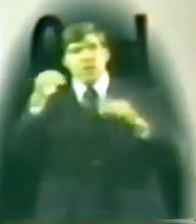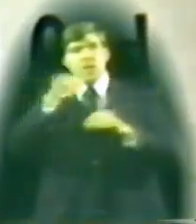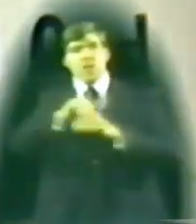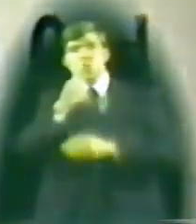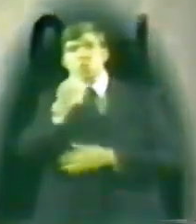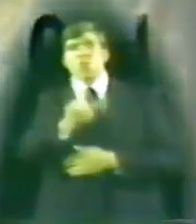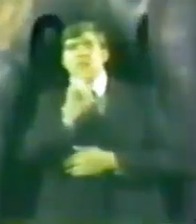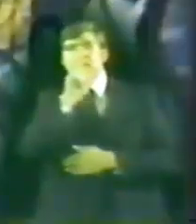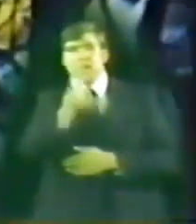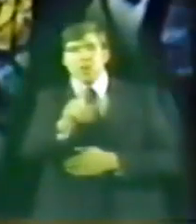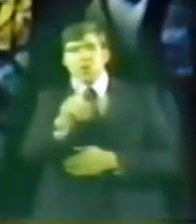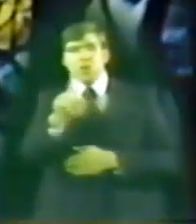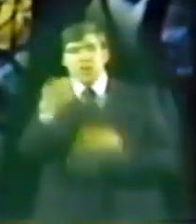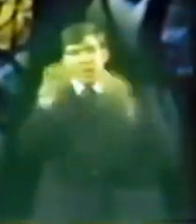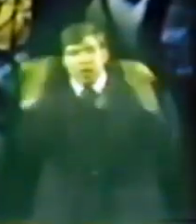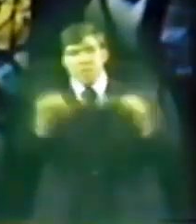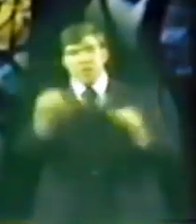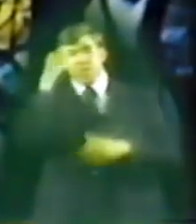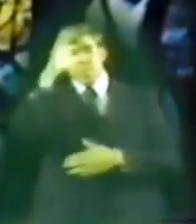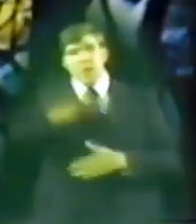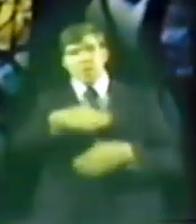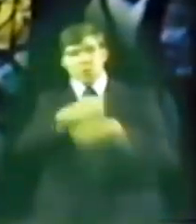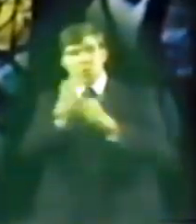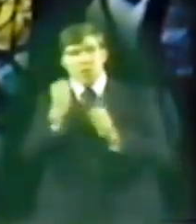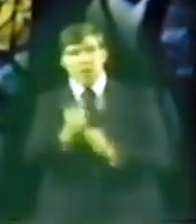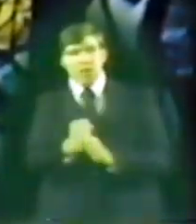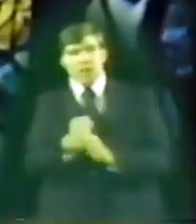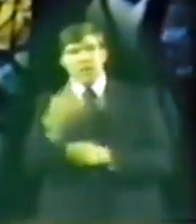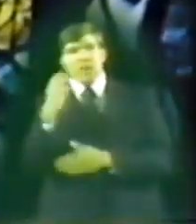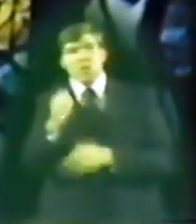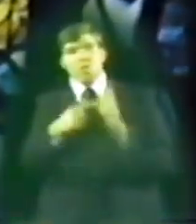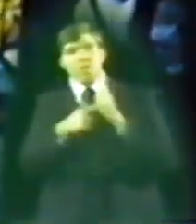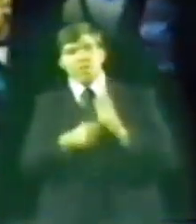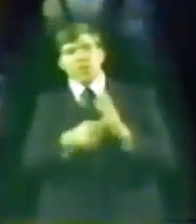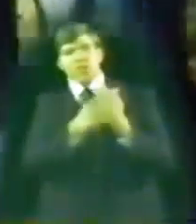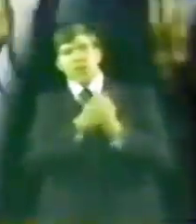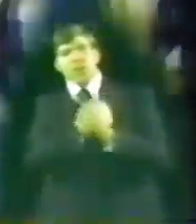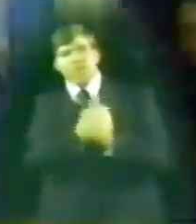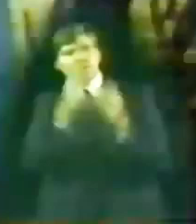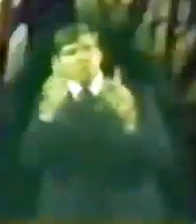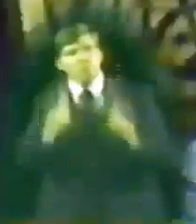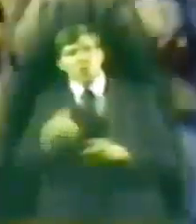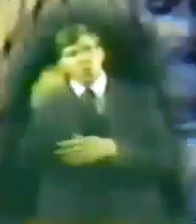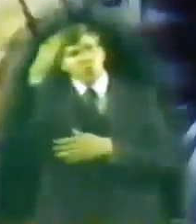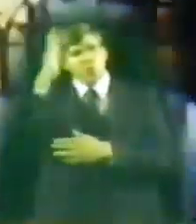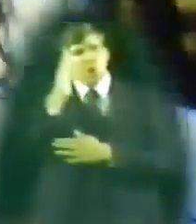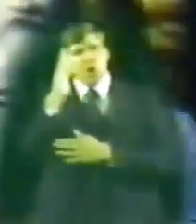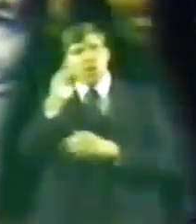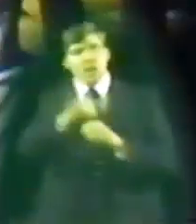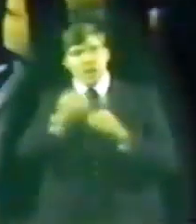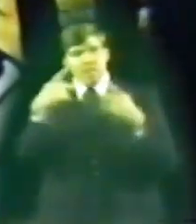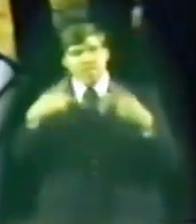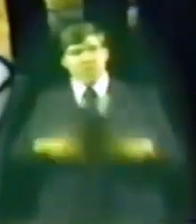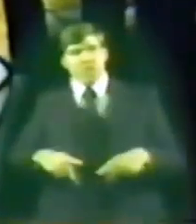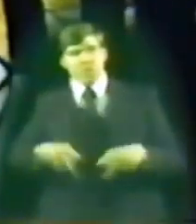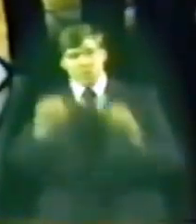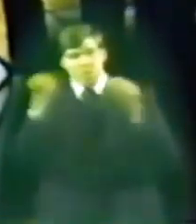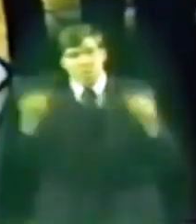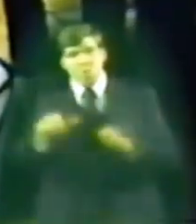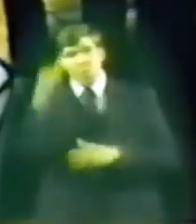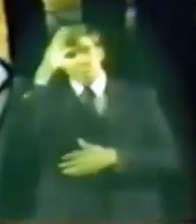whose literal image man was created. He revealed a loving, personal God in the physical form of